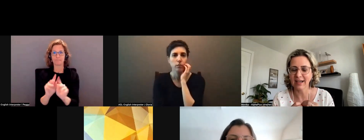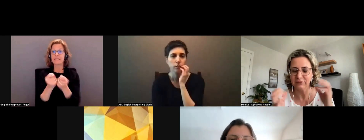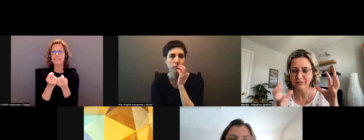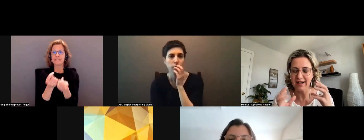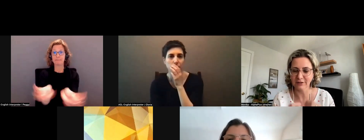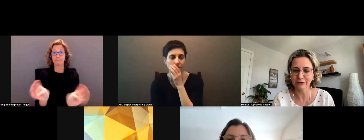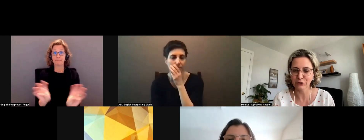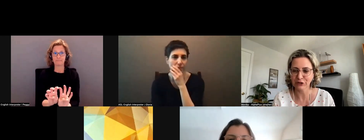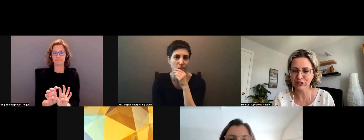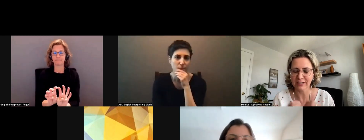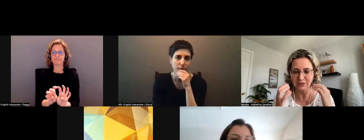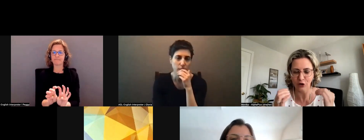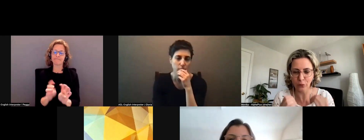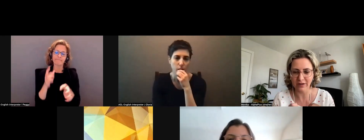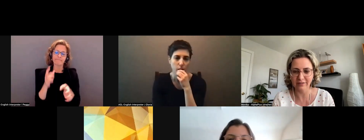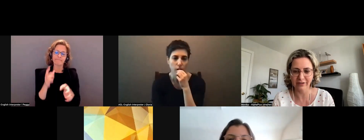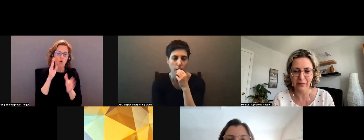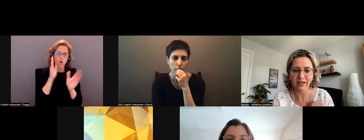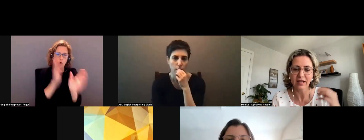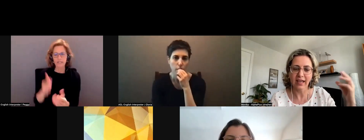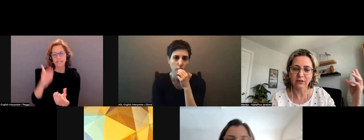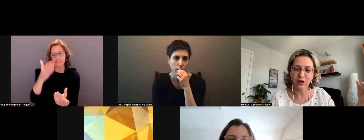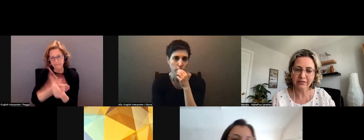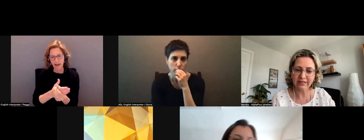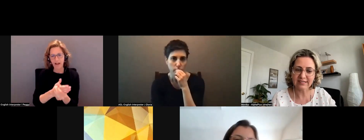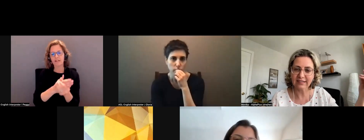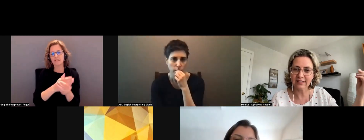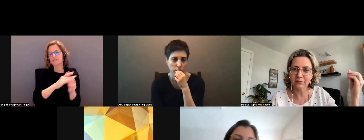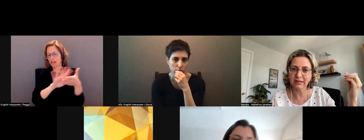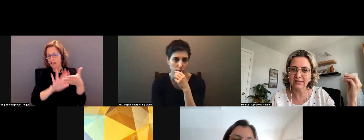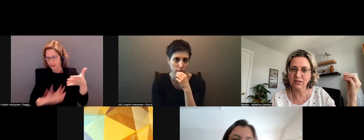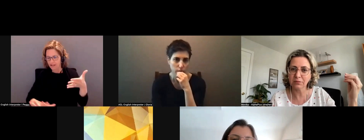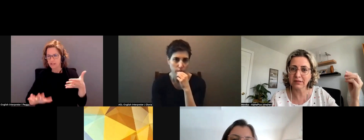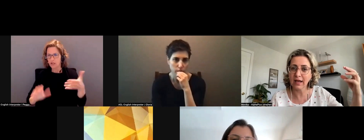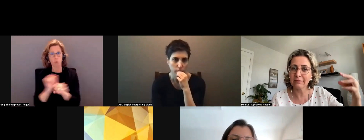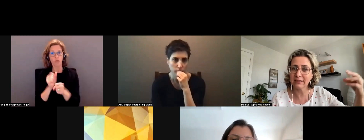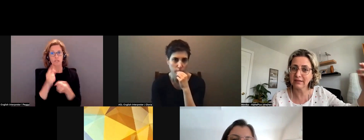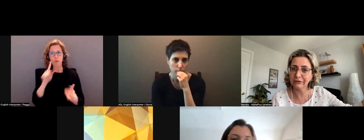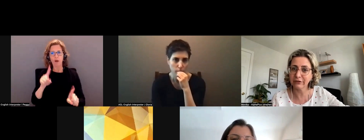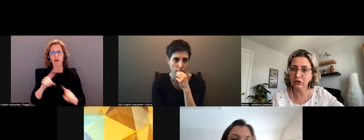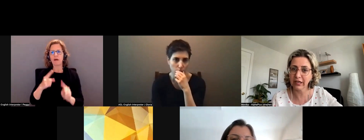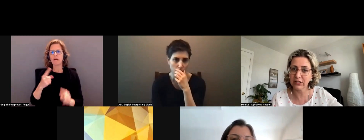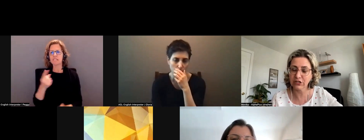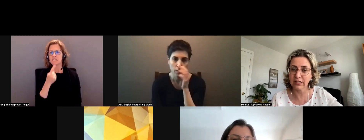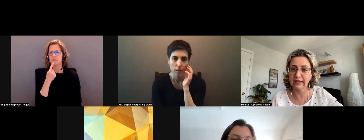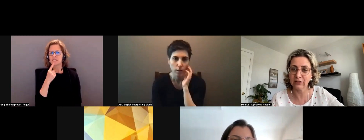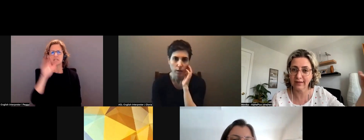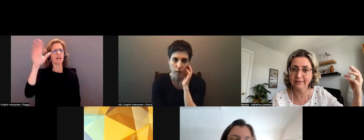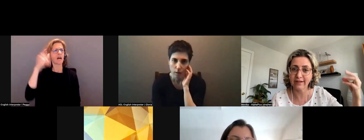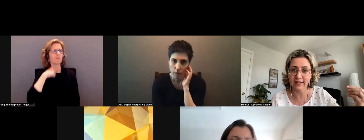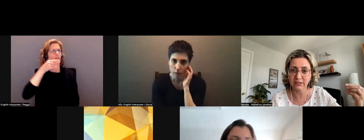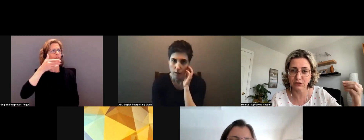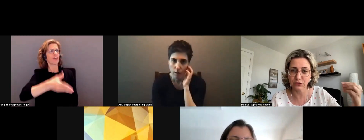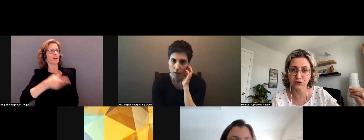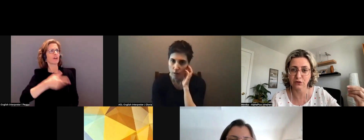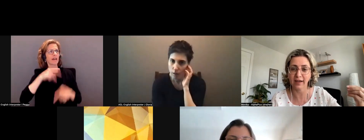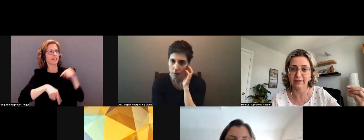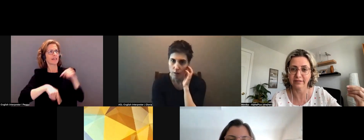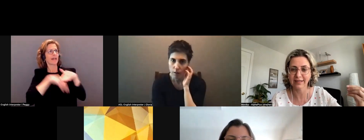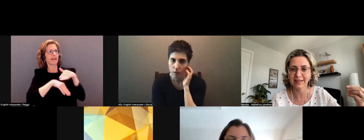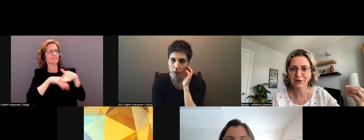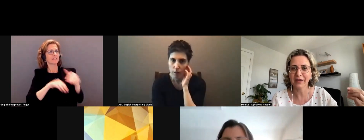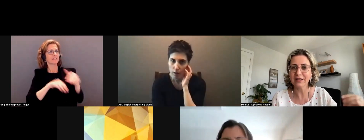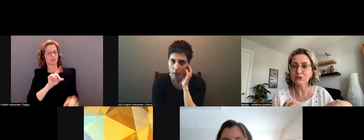organizing the files and folders and it's all working very well. And all of a sudden somebody says, but I'm at a different location and I don't have access to this